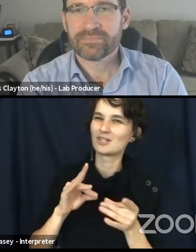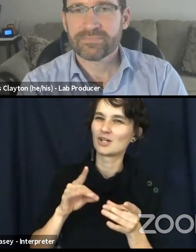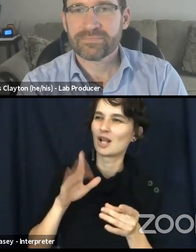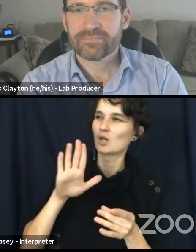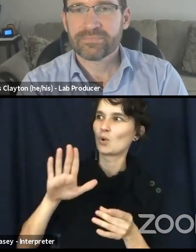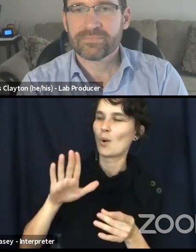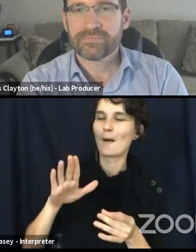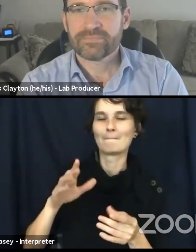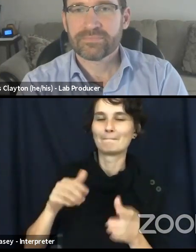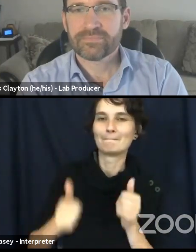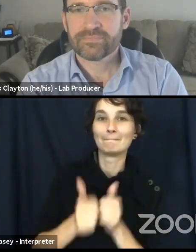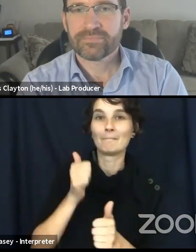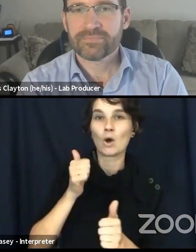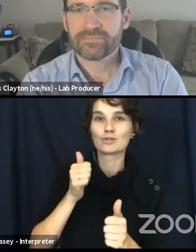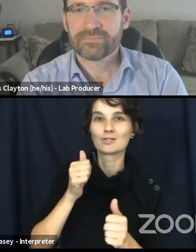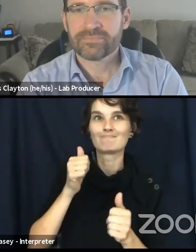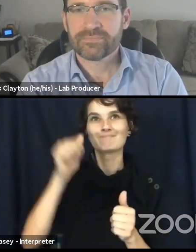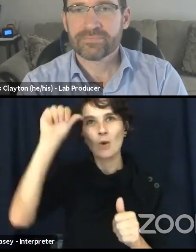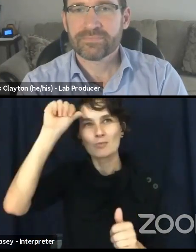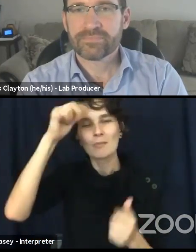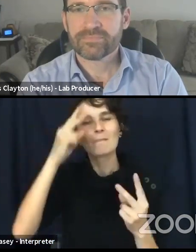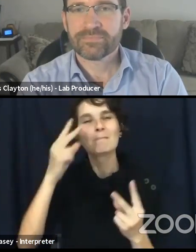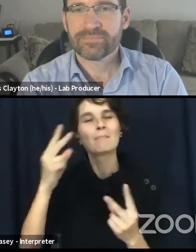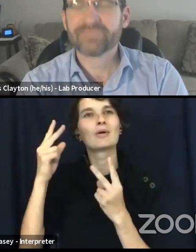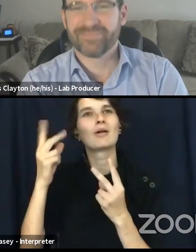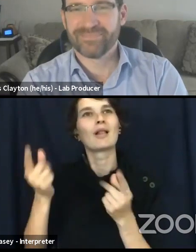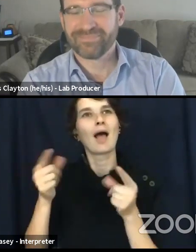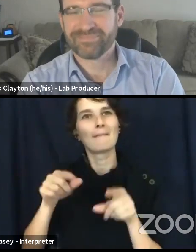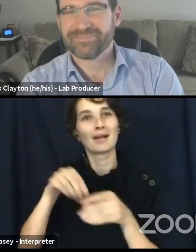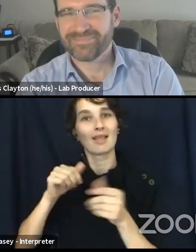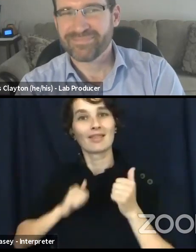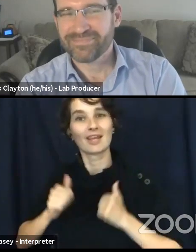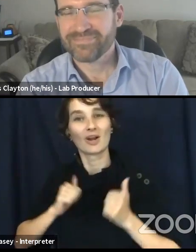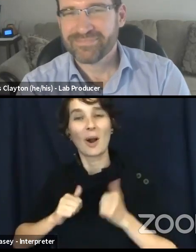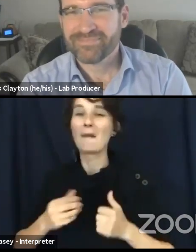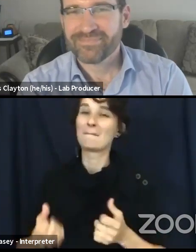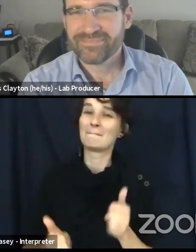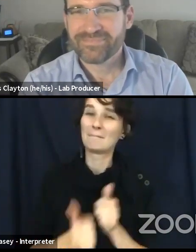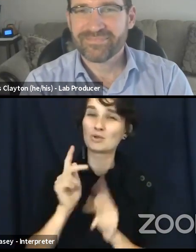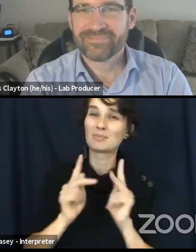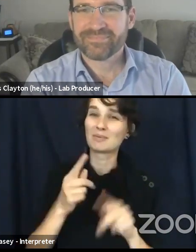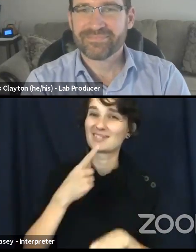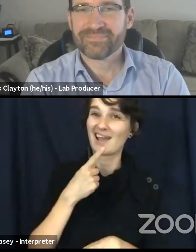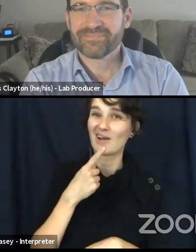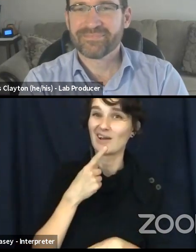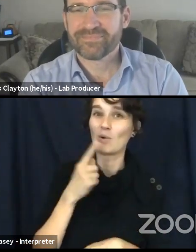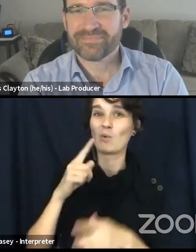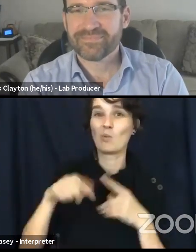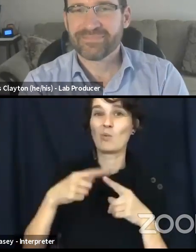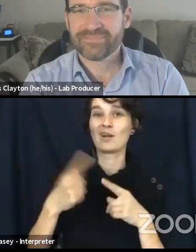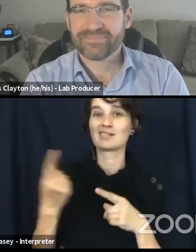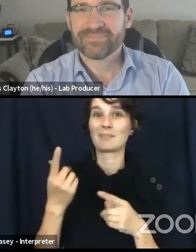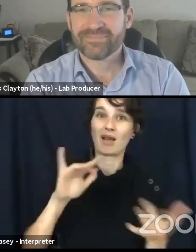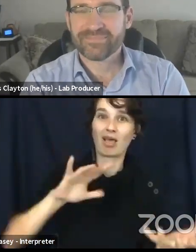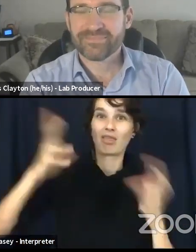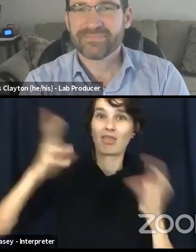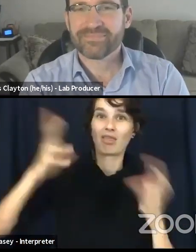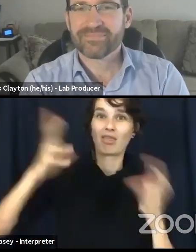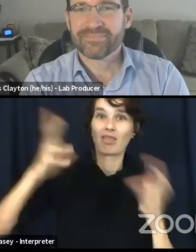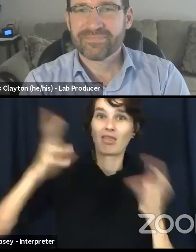say that it was a moment where something got messed up. And I find it liberating to interface with technology almost as